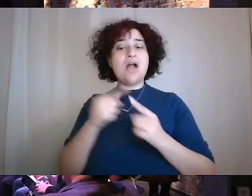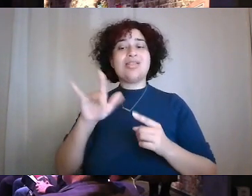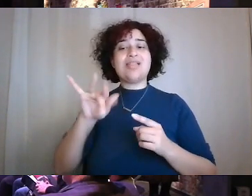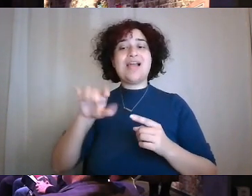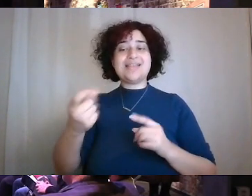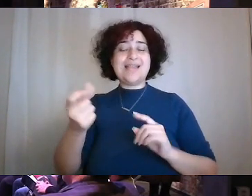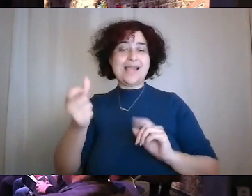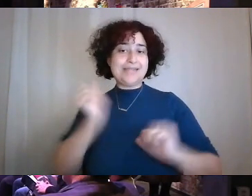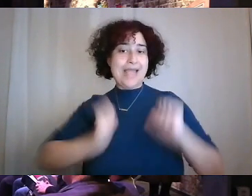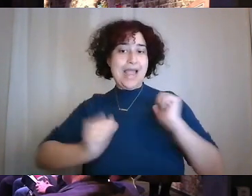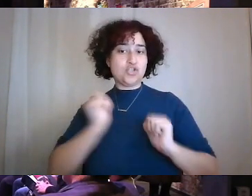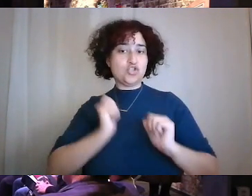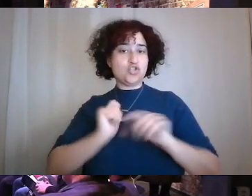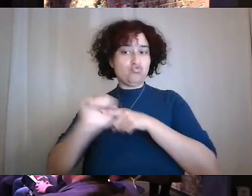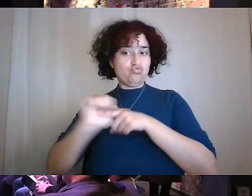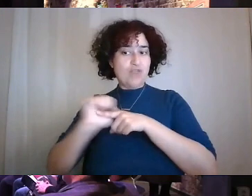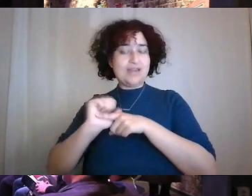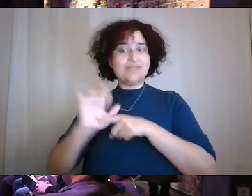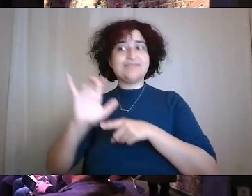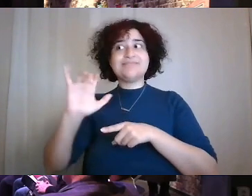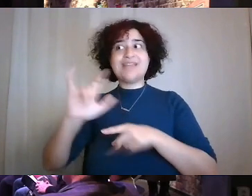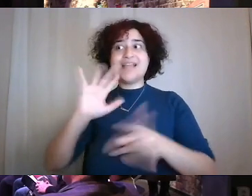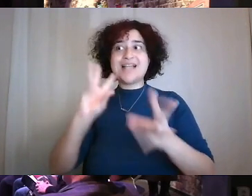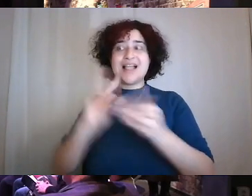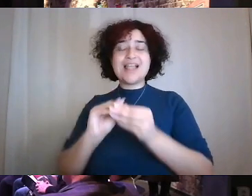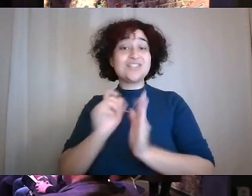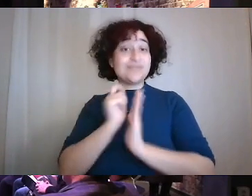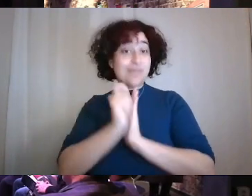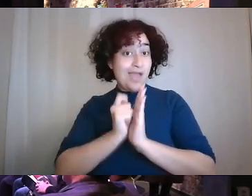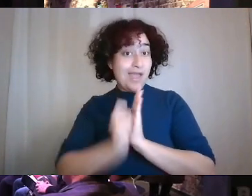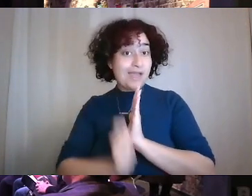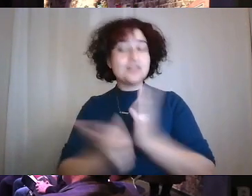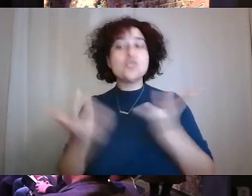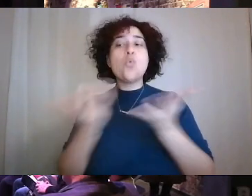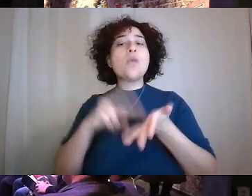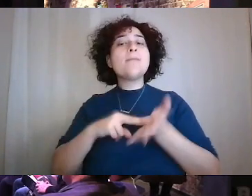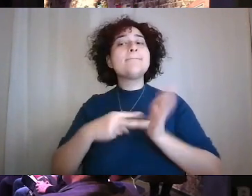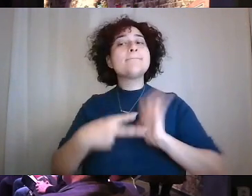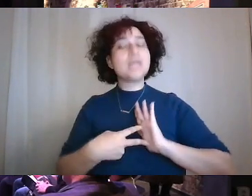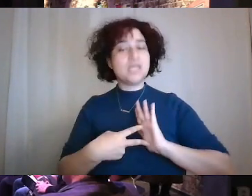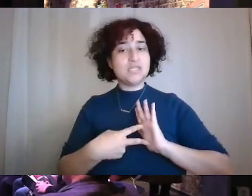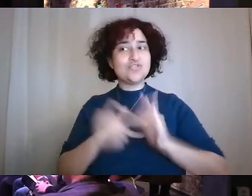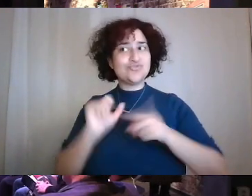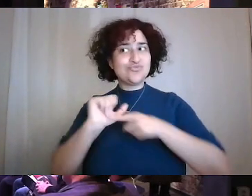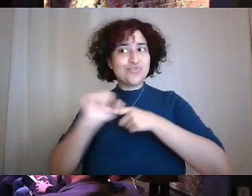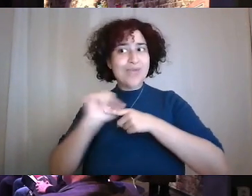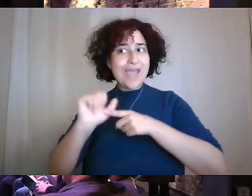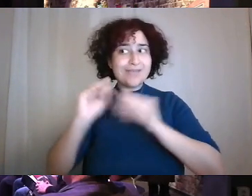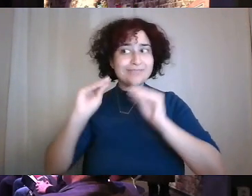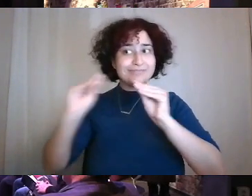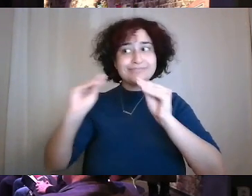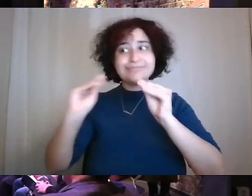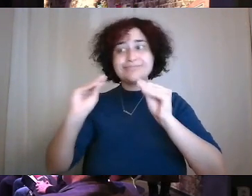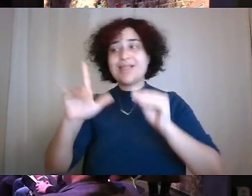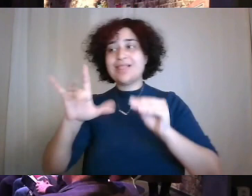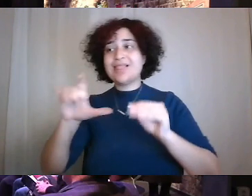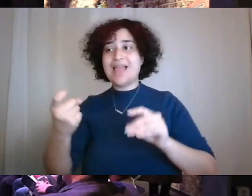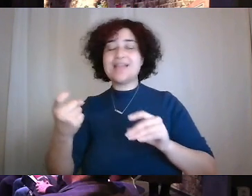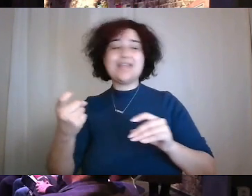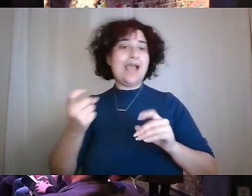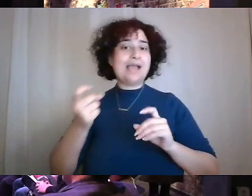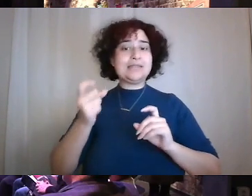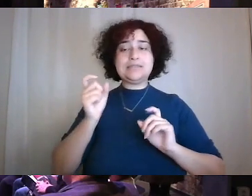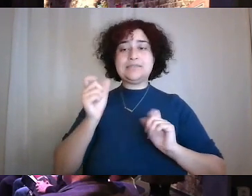is a collection of essays on what it means to train Latinx actors, to train in the aesthetics.